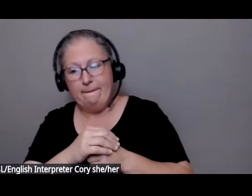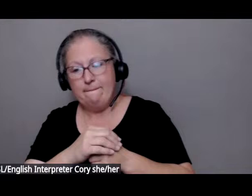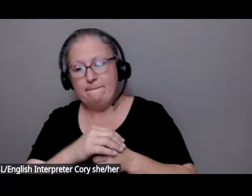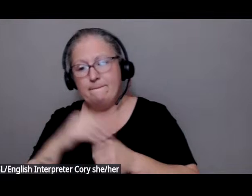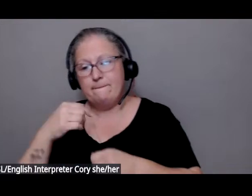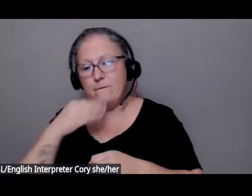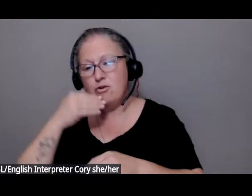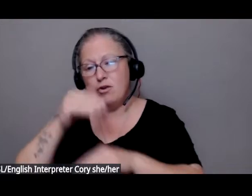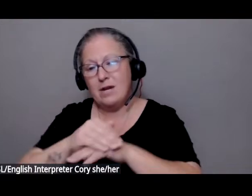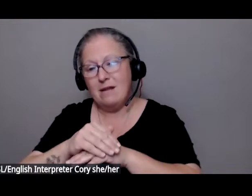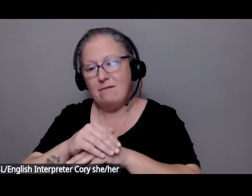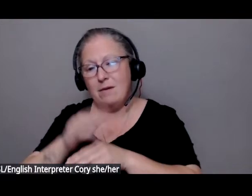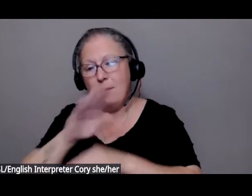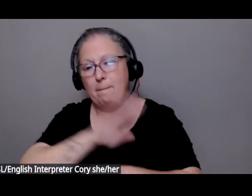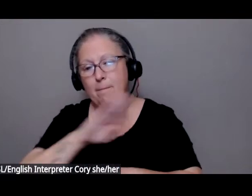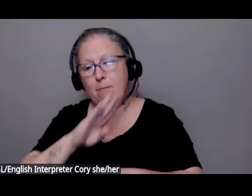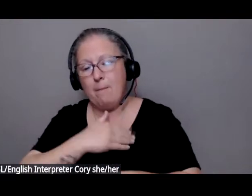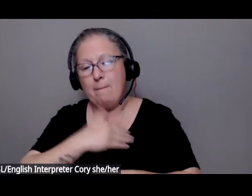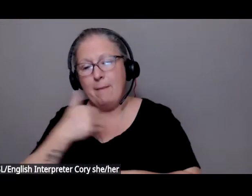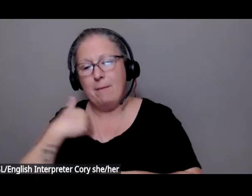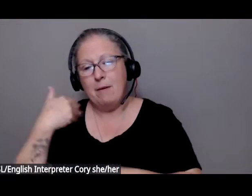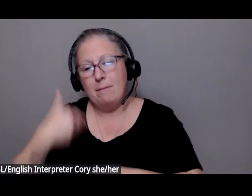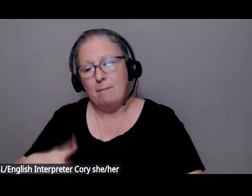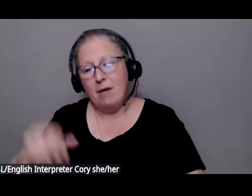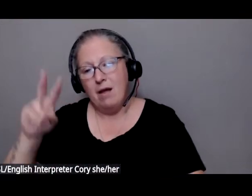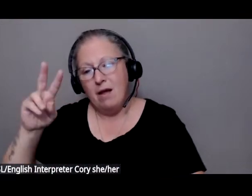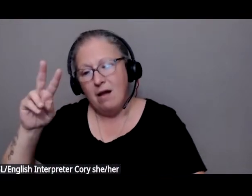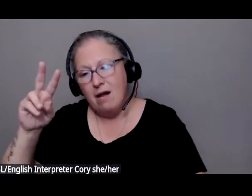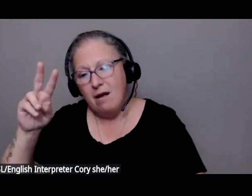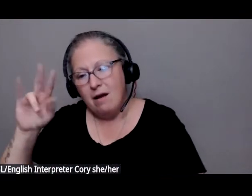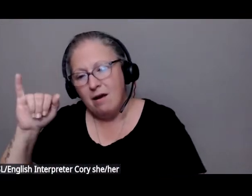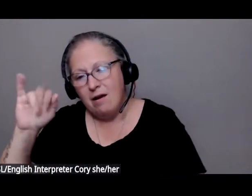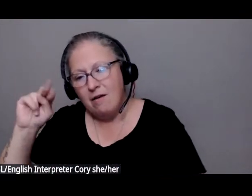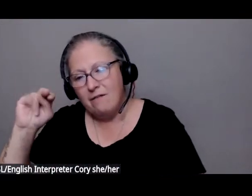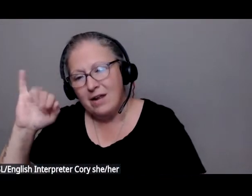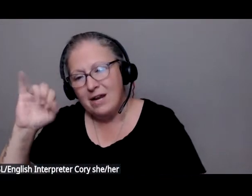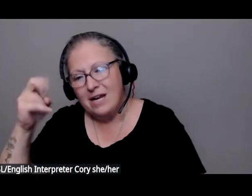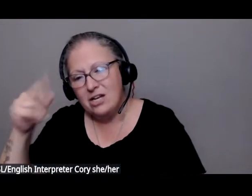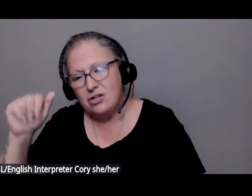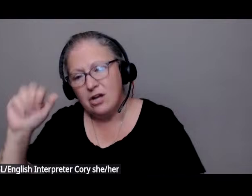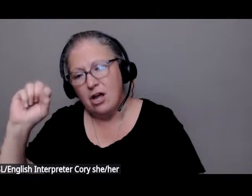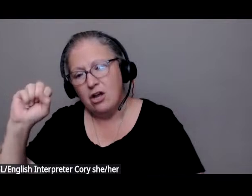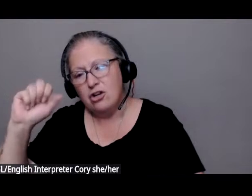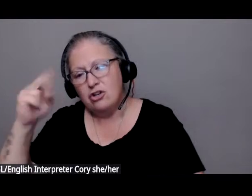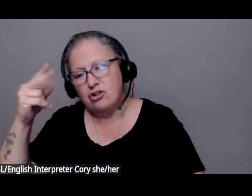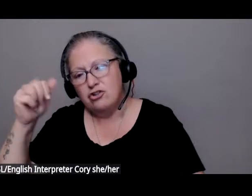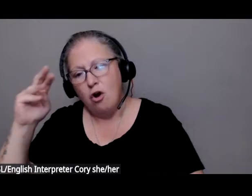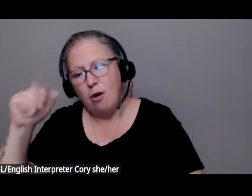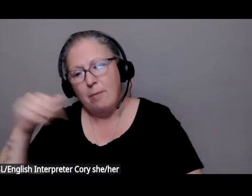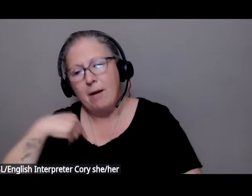Good evening, dear board members. I'm Vinisha Sharma and I'm a sophomore at San Mateo High School.